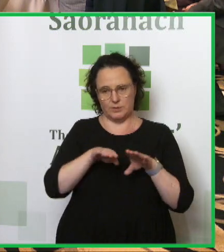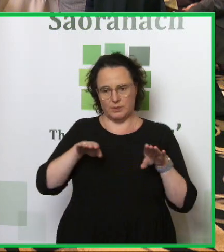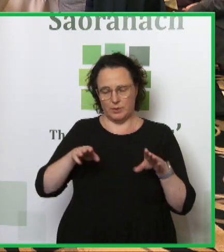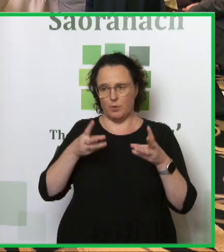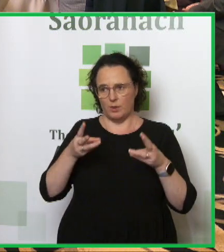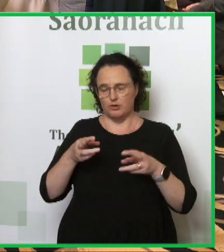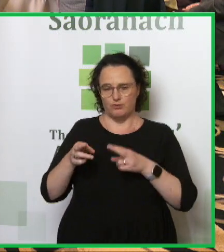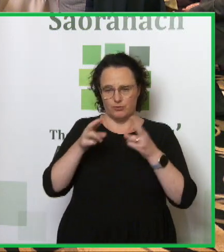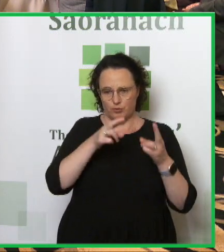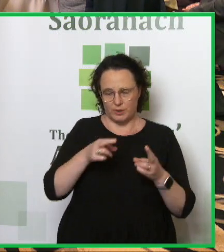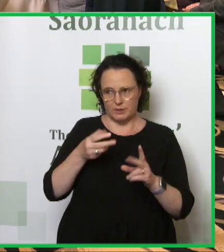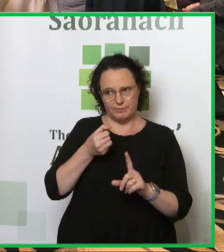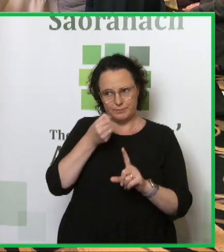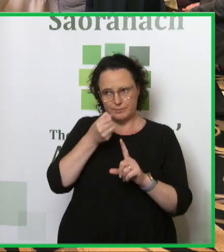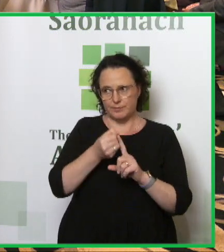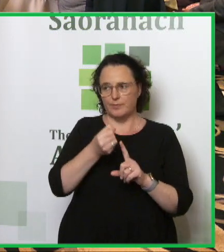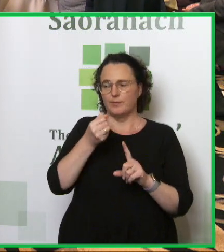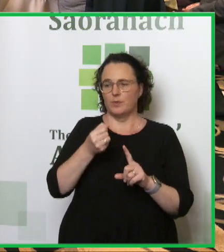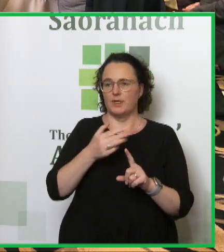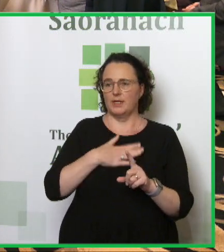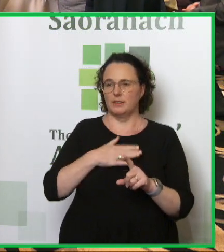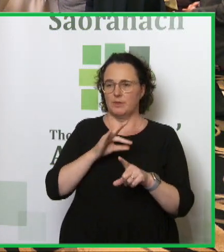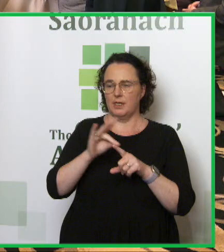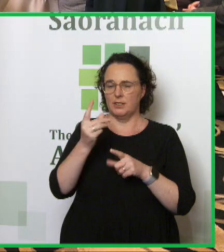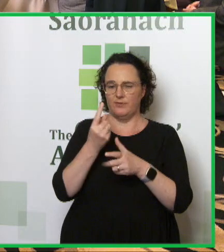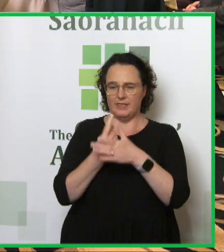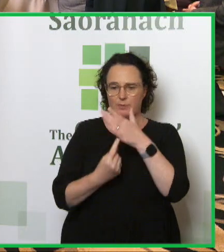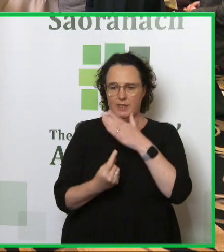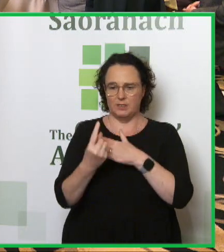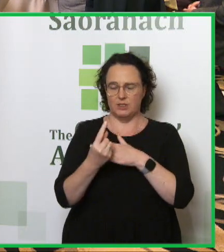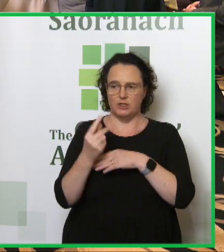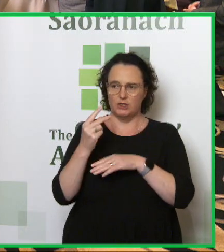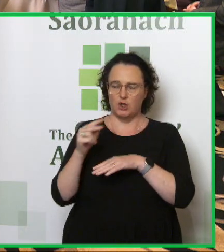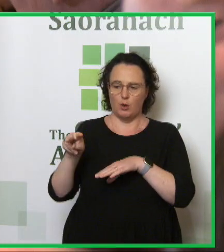reiterate strongly that they would like some kind of independent oversight of any